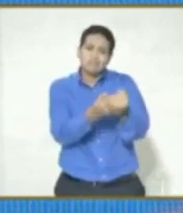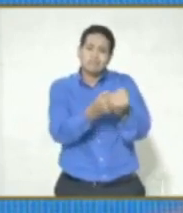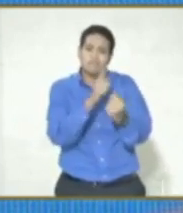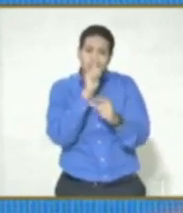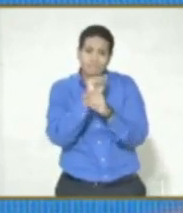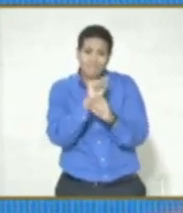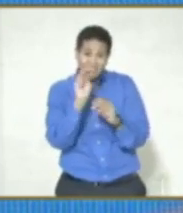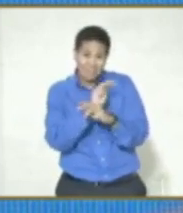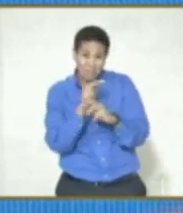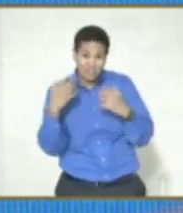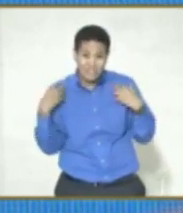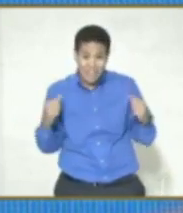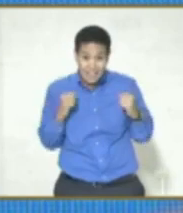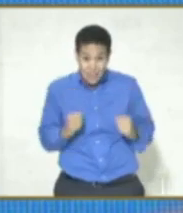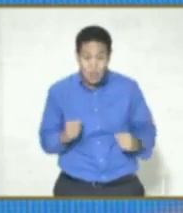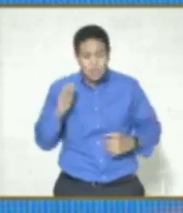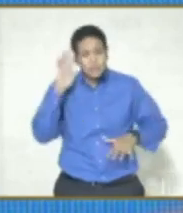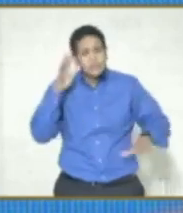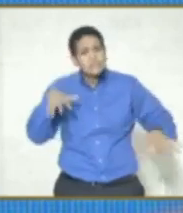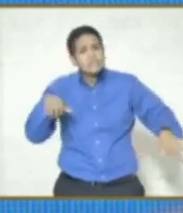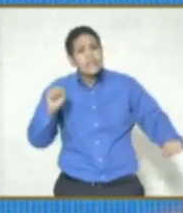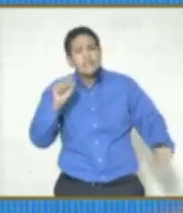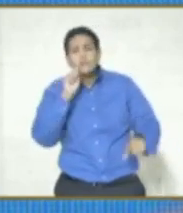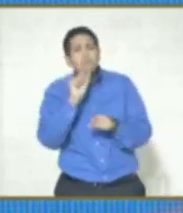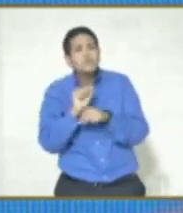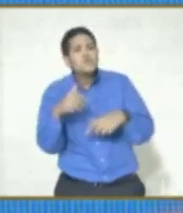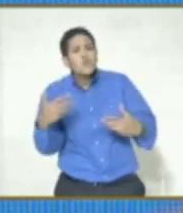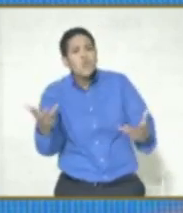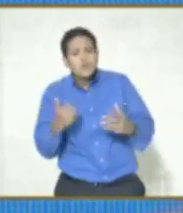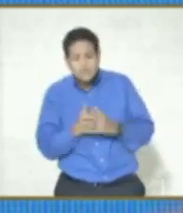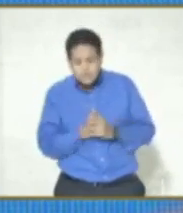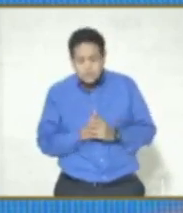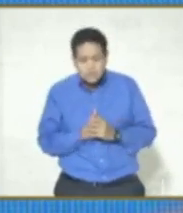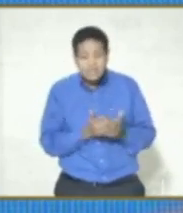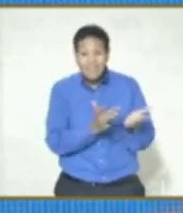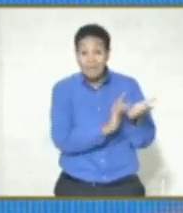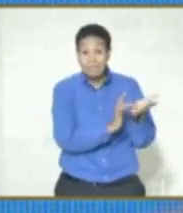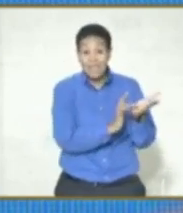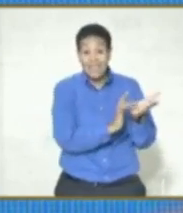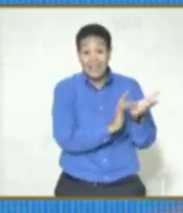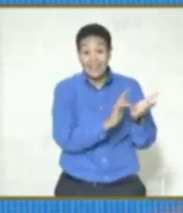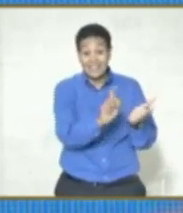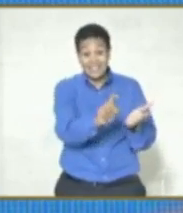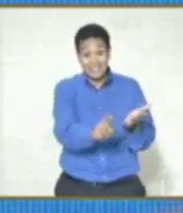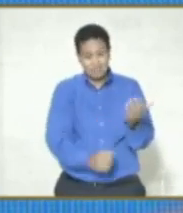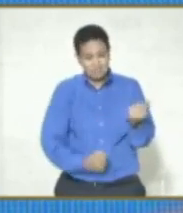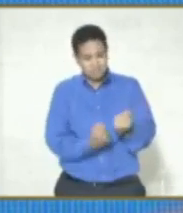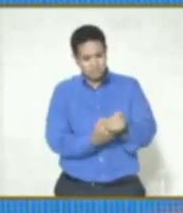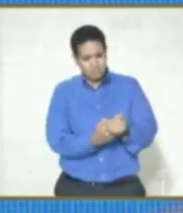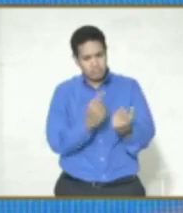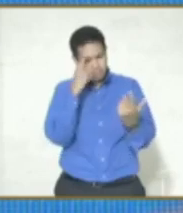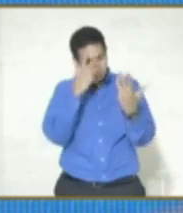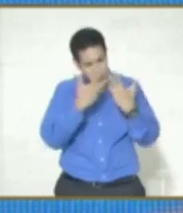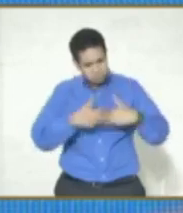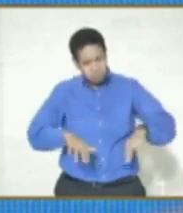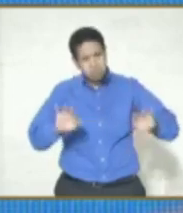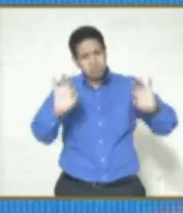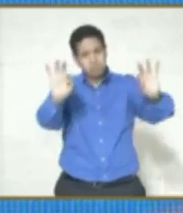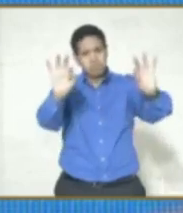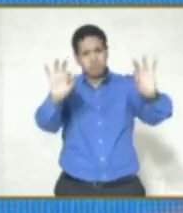and Wellness will be taking as well to ensure that the medical needs are taken care of and the mental,